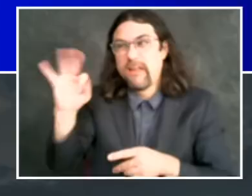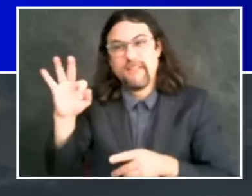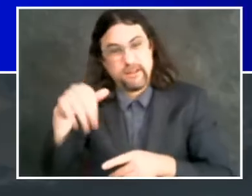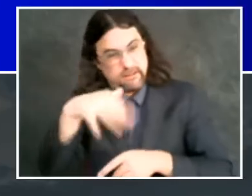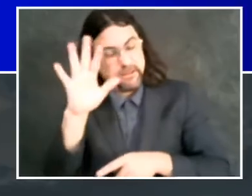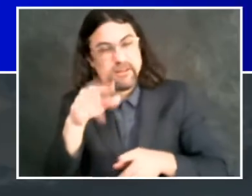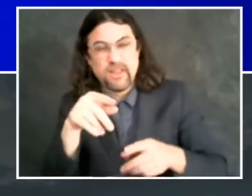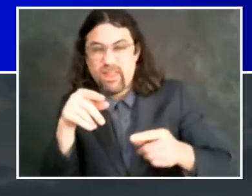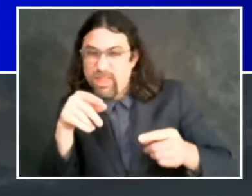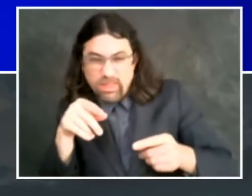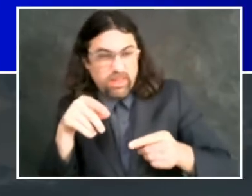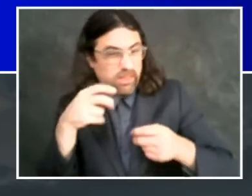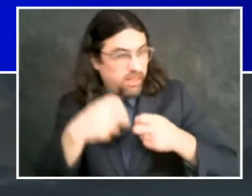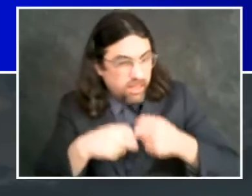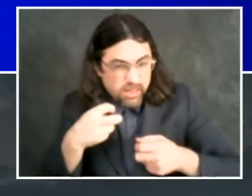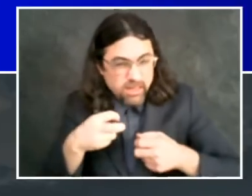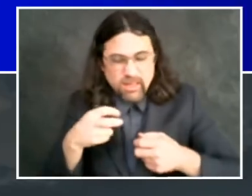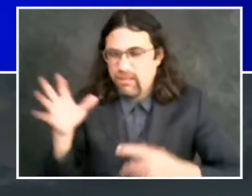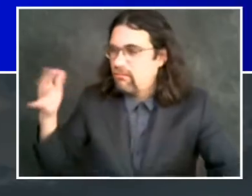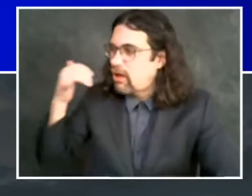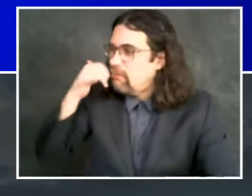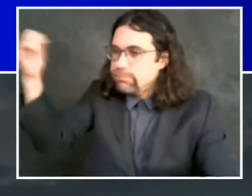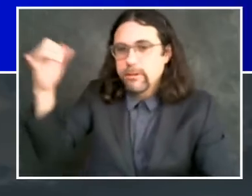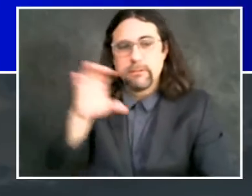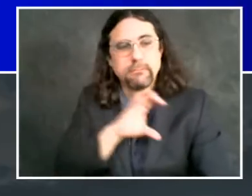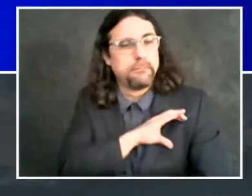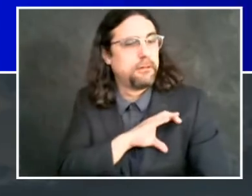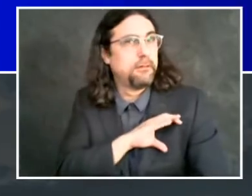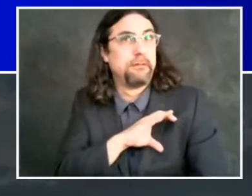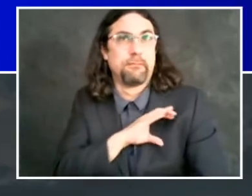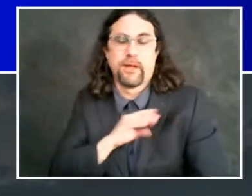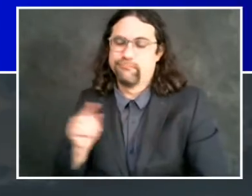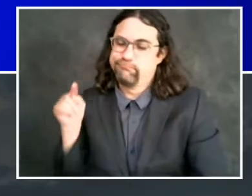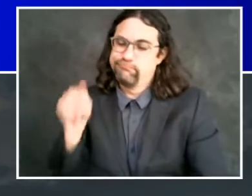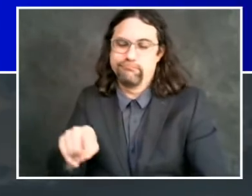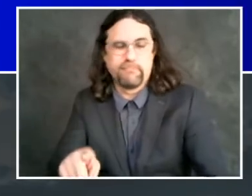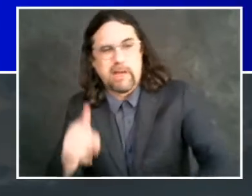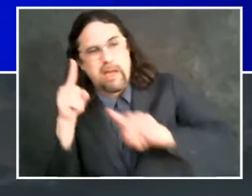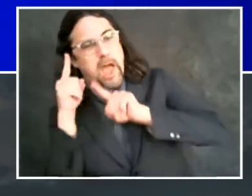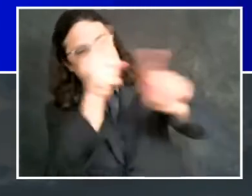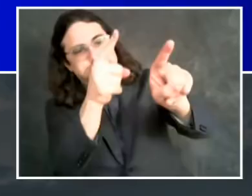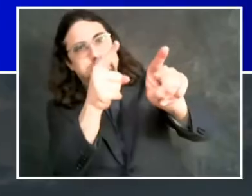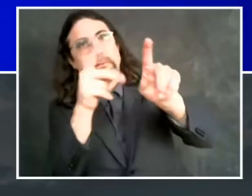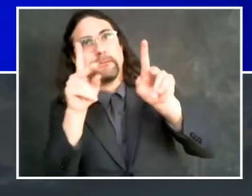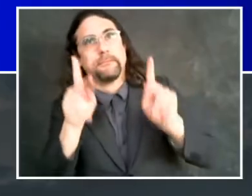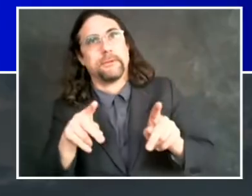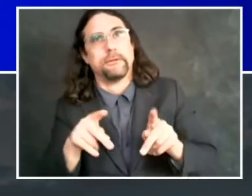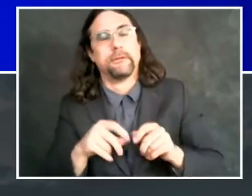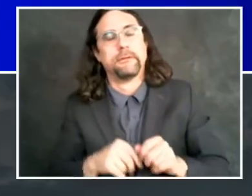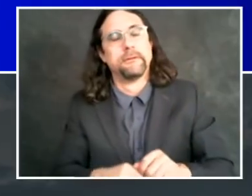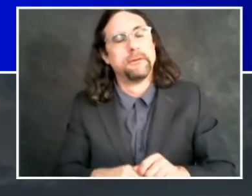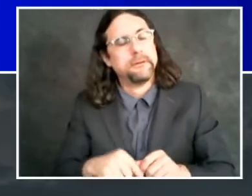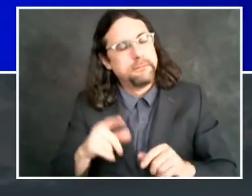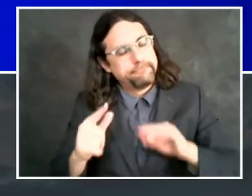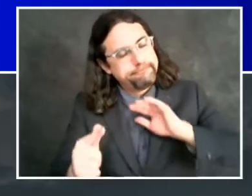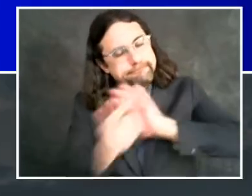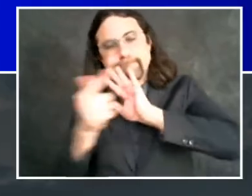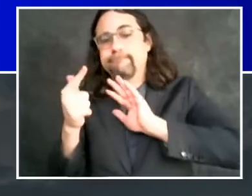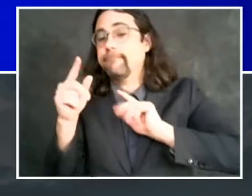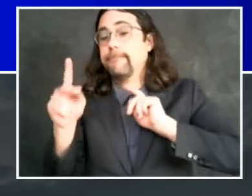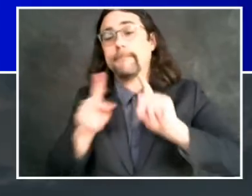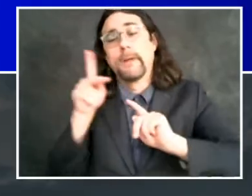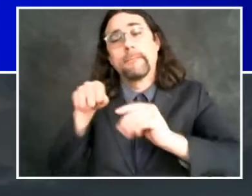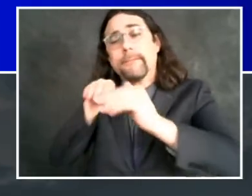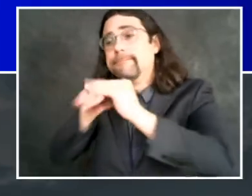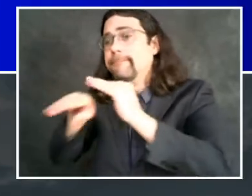without a face covering on. If you try to, the people in the store have every right to send you right back the other way out.